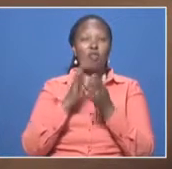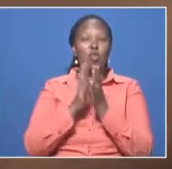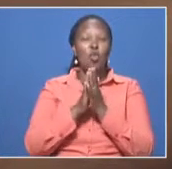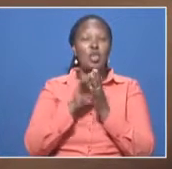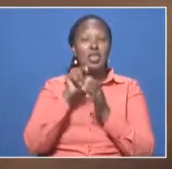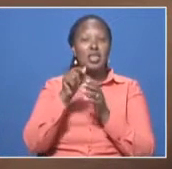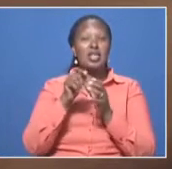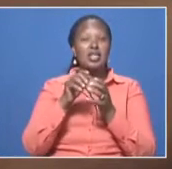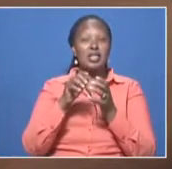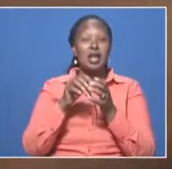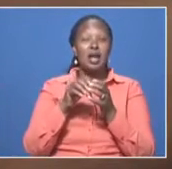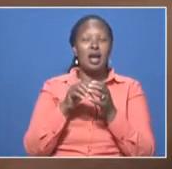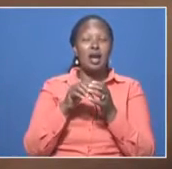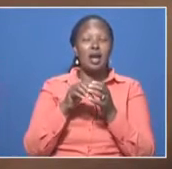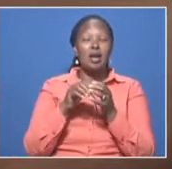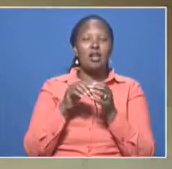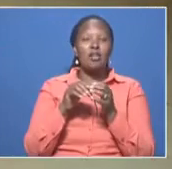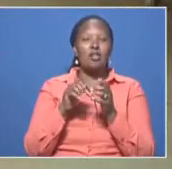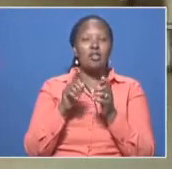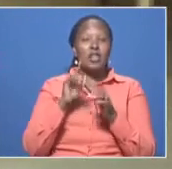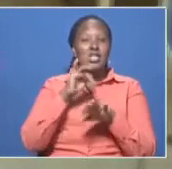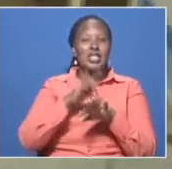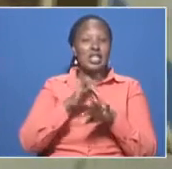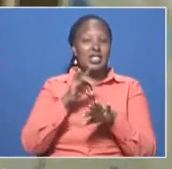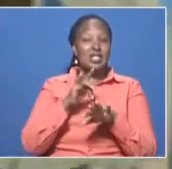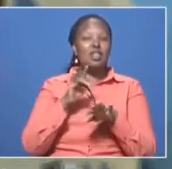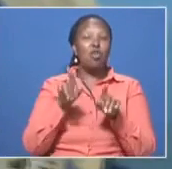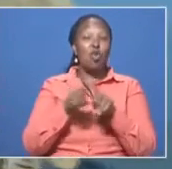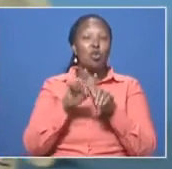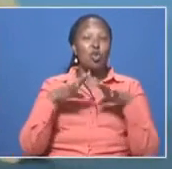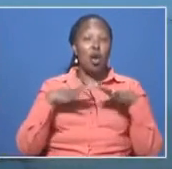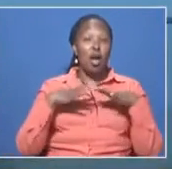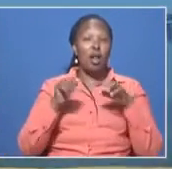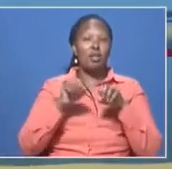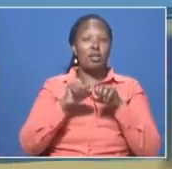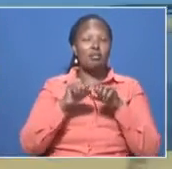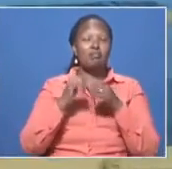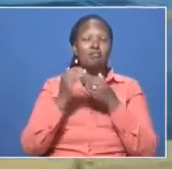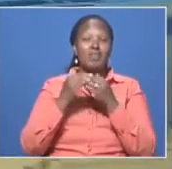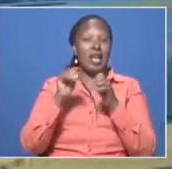procedures. And the healthcare system also was